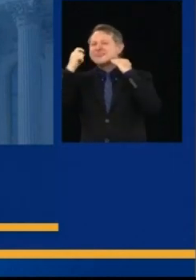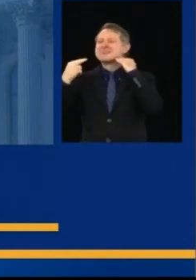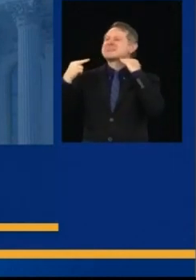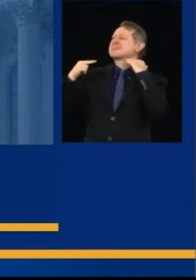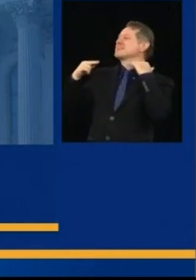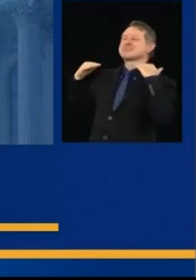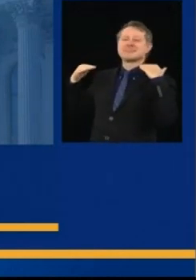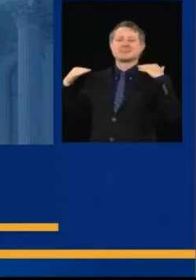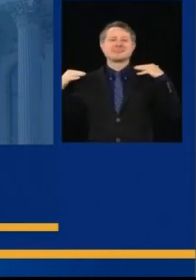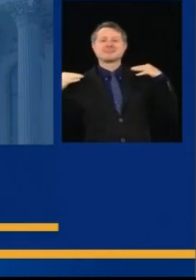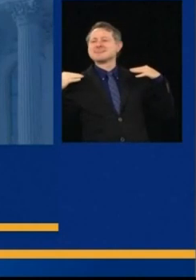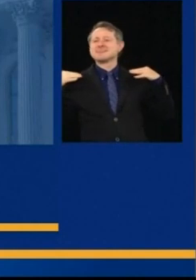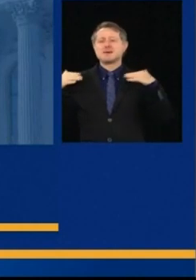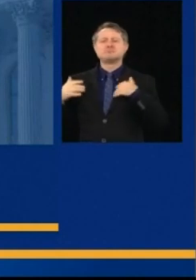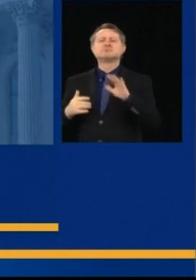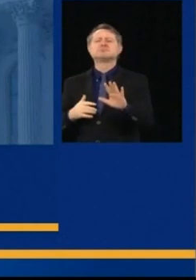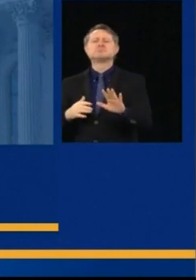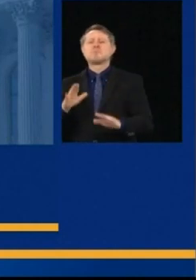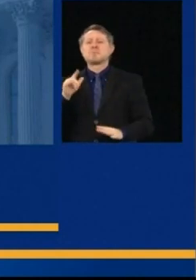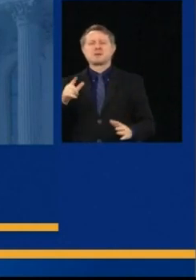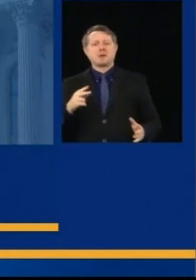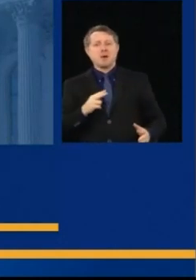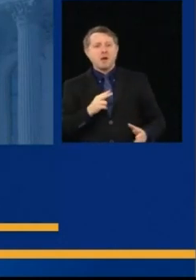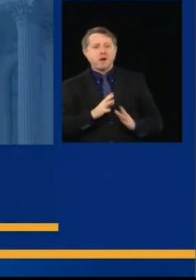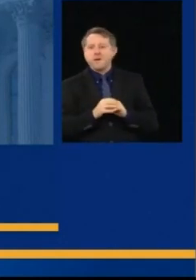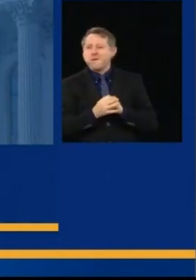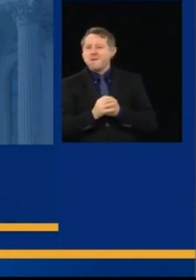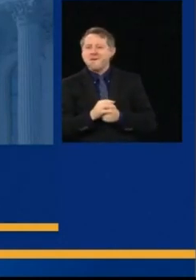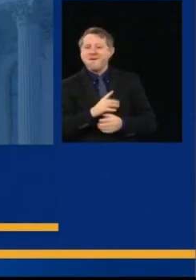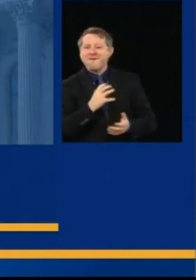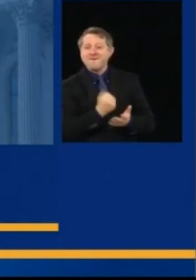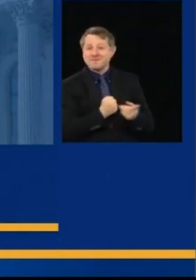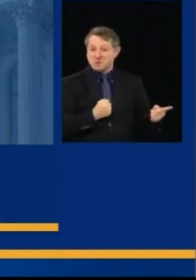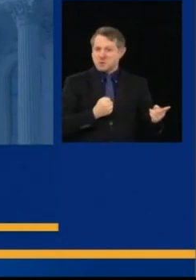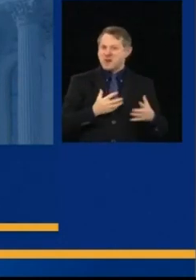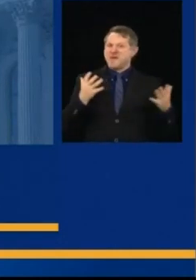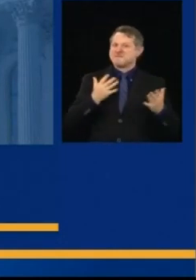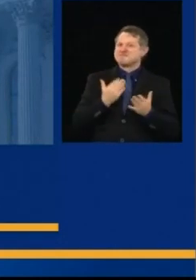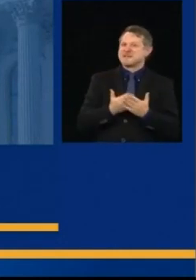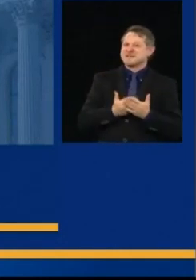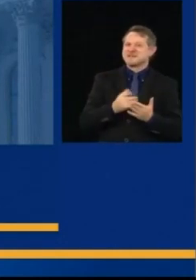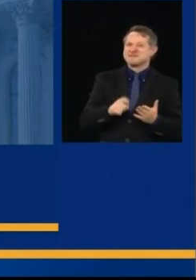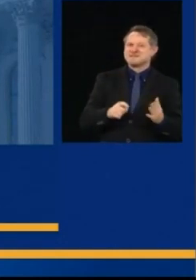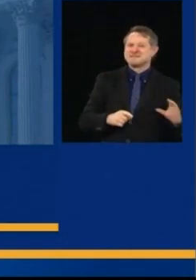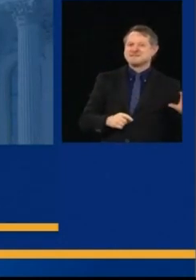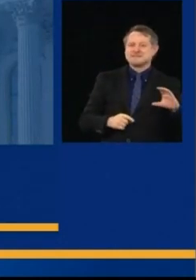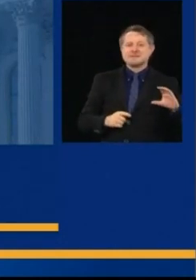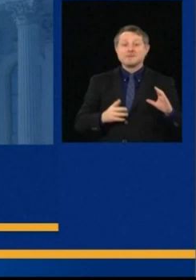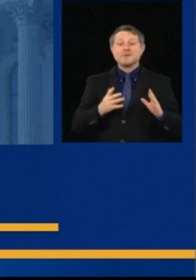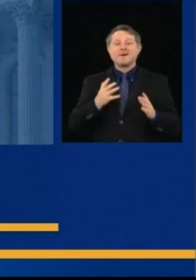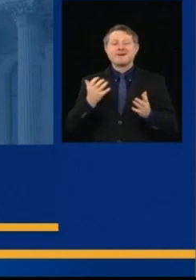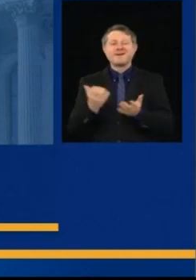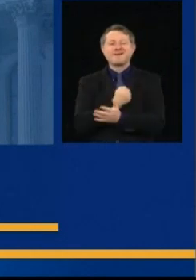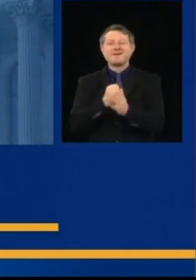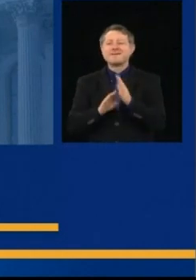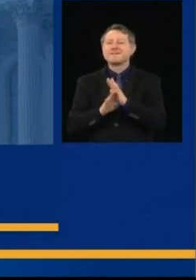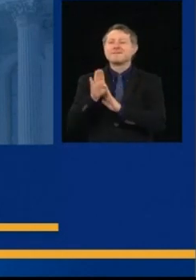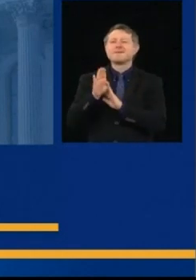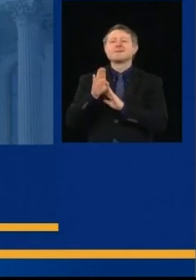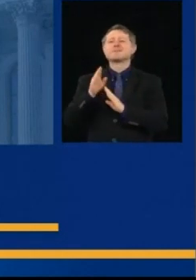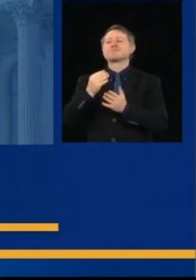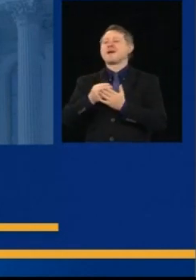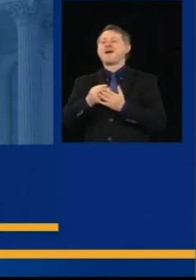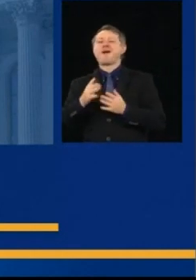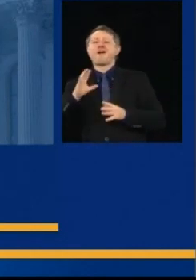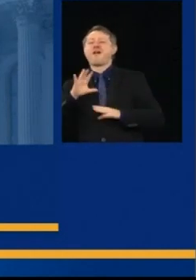of funding to get the economy running. A lot of money for big businesses, and a lot of money for millionaires, and a